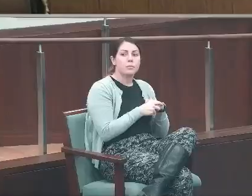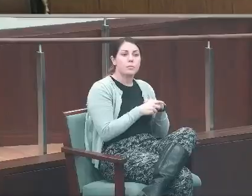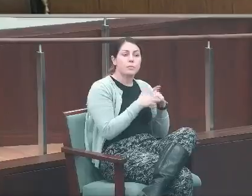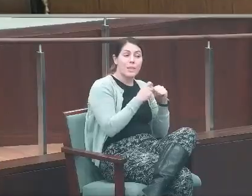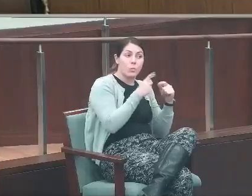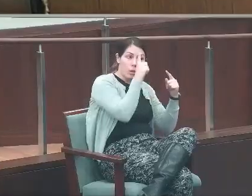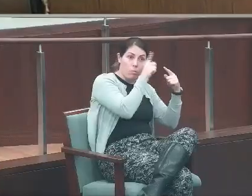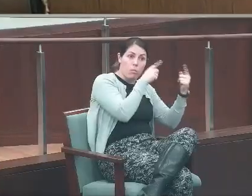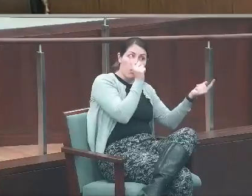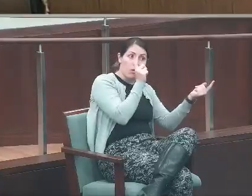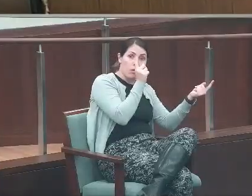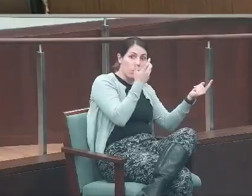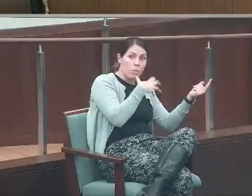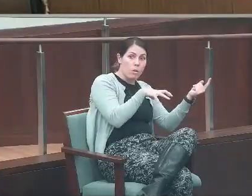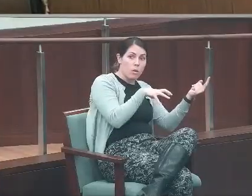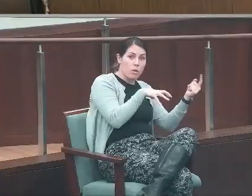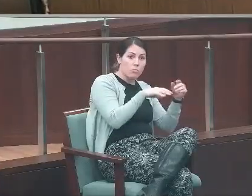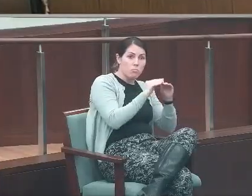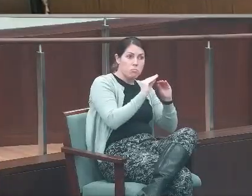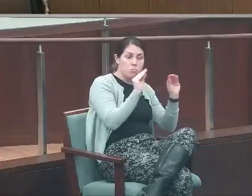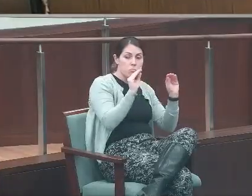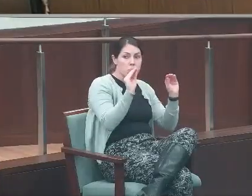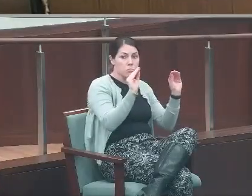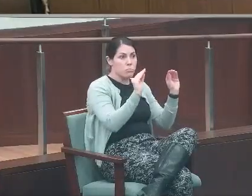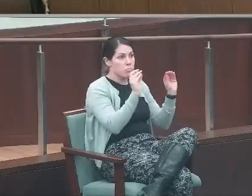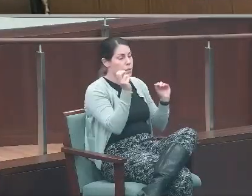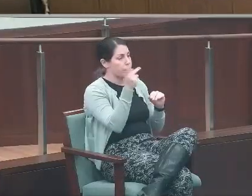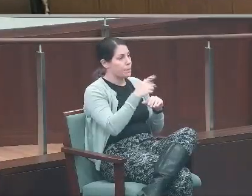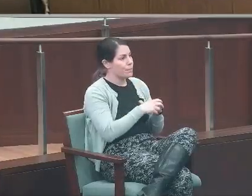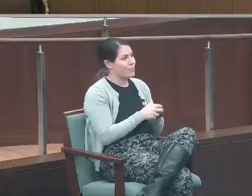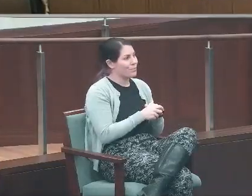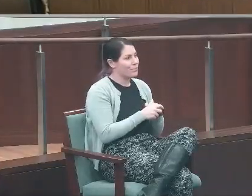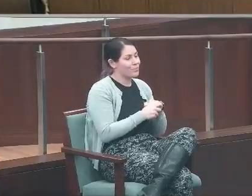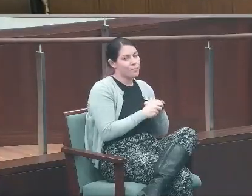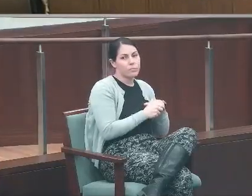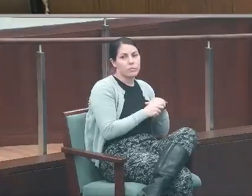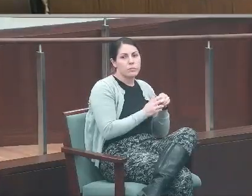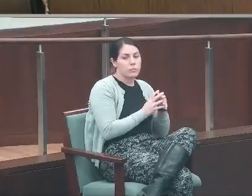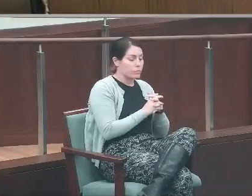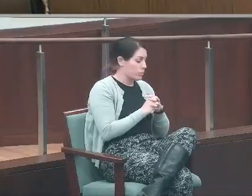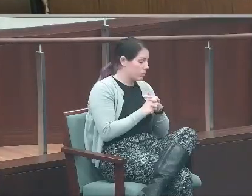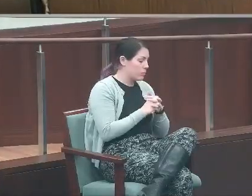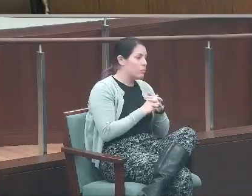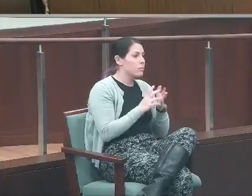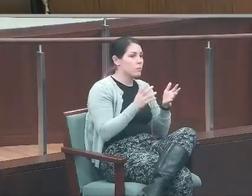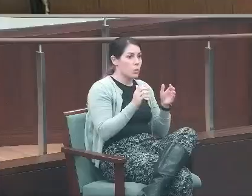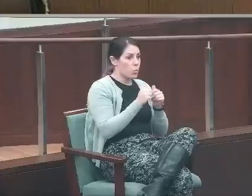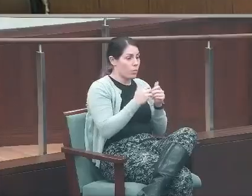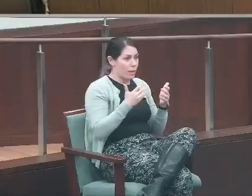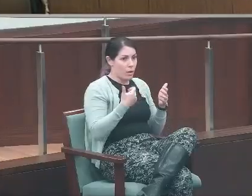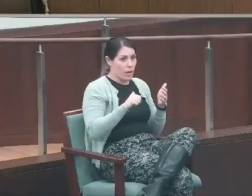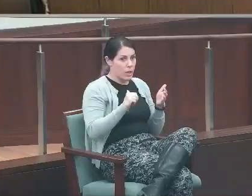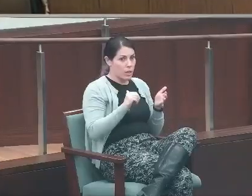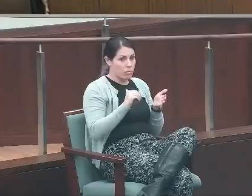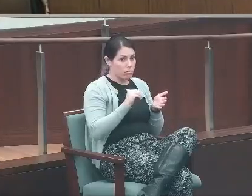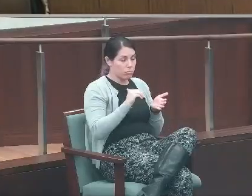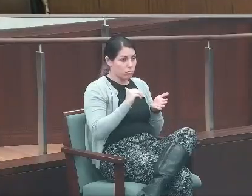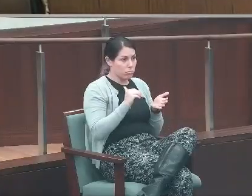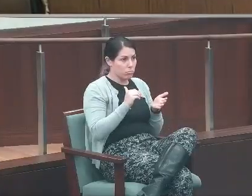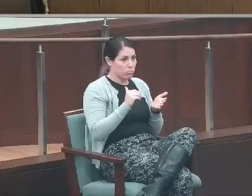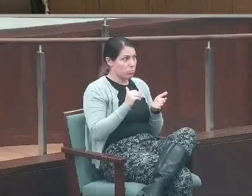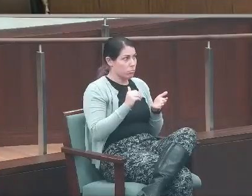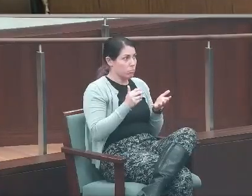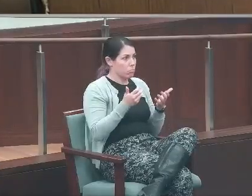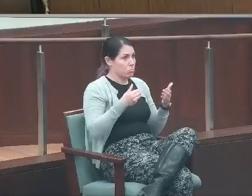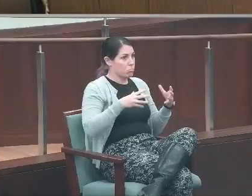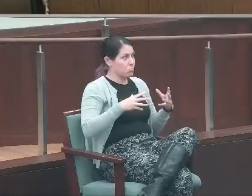Anybody opposed? Oh, I think that might be unanimous. Any abstentions? With that, congratulations